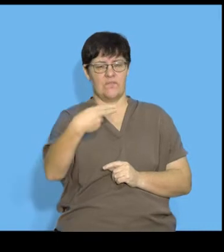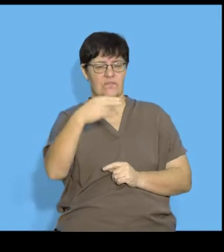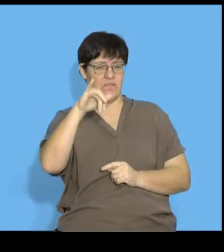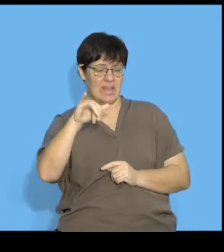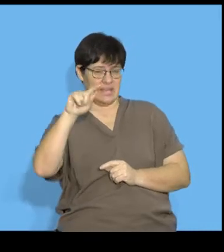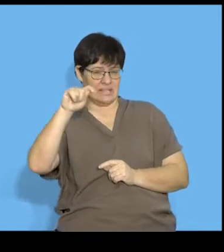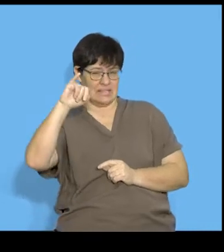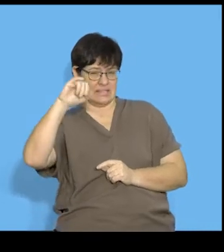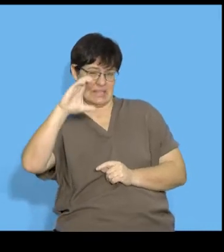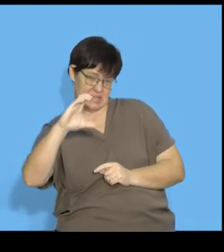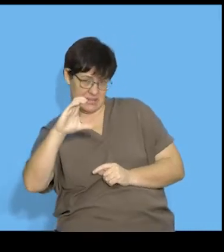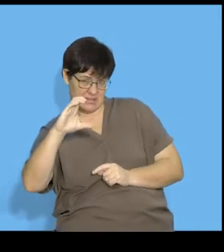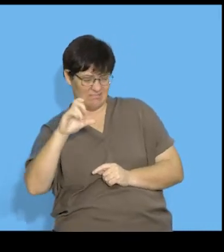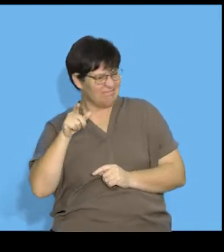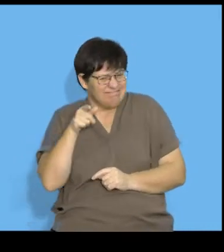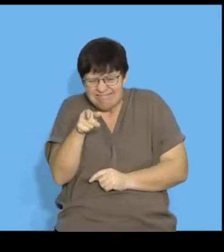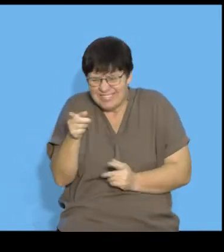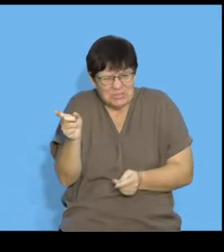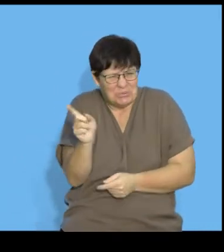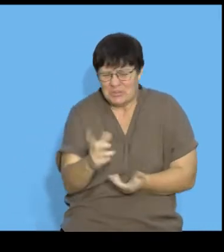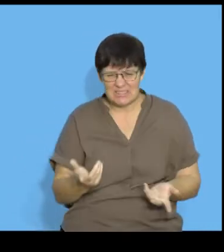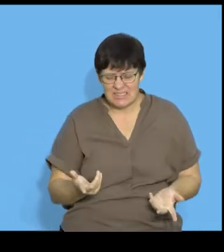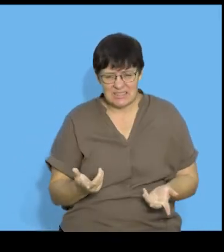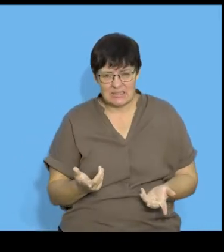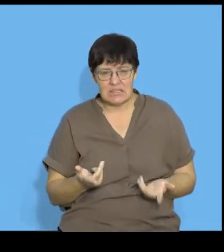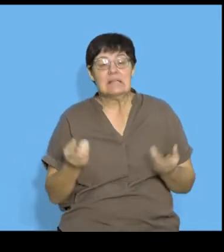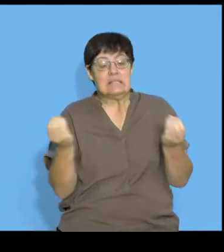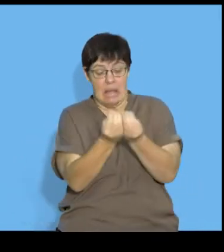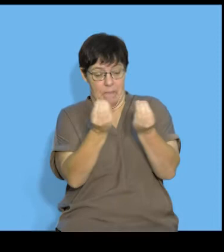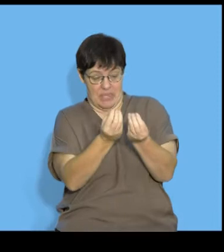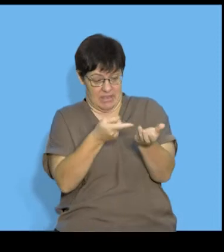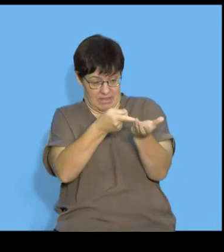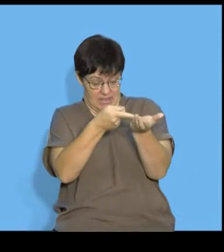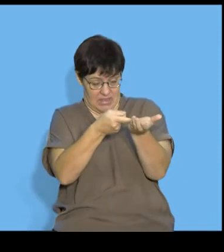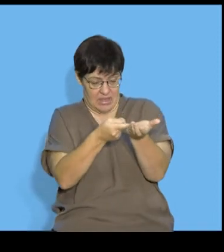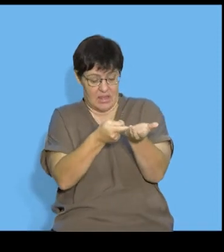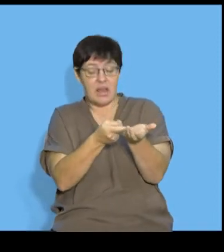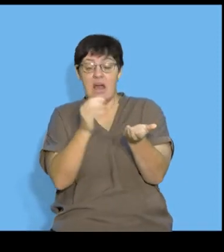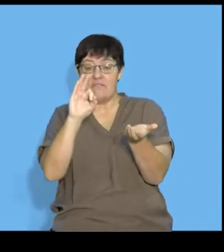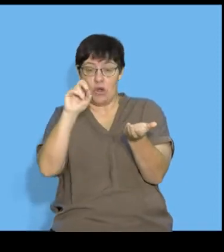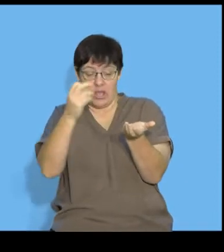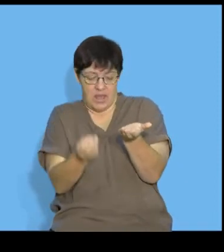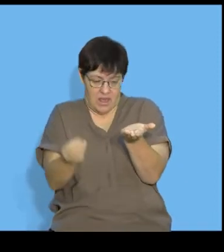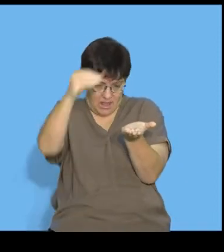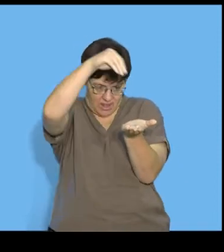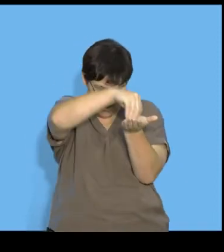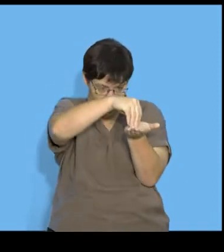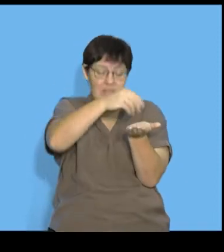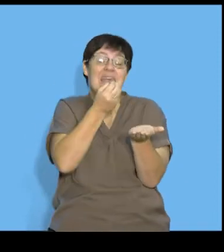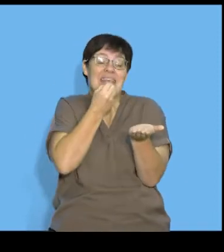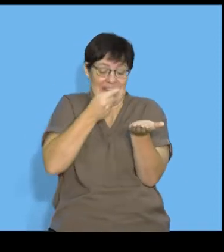is fungi need to live on something, right? They need to eat something. When we use the